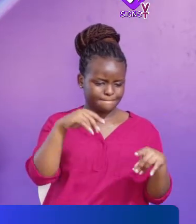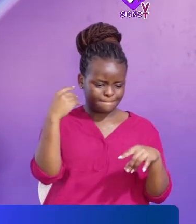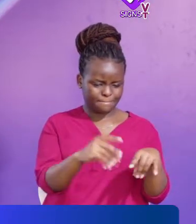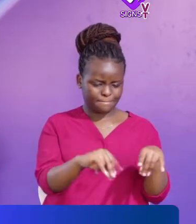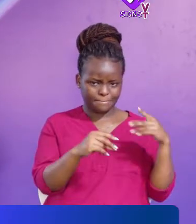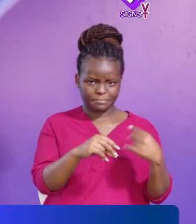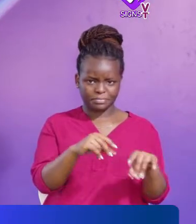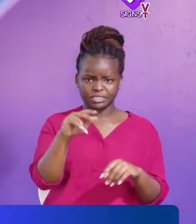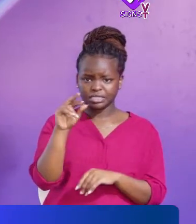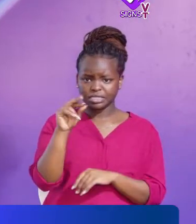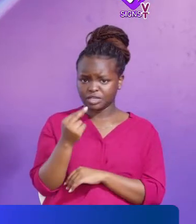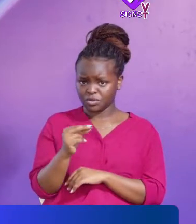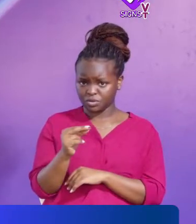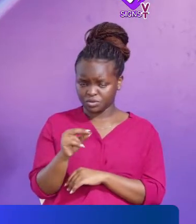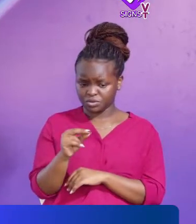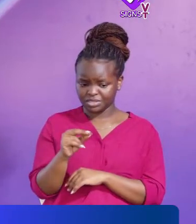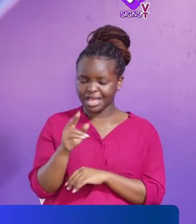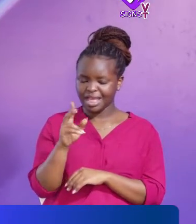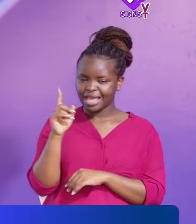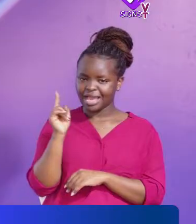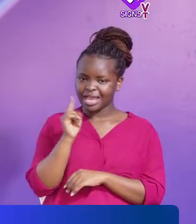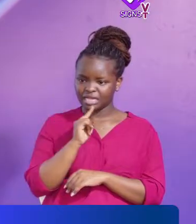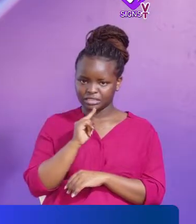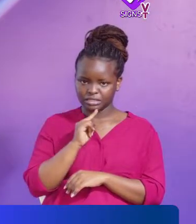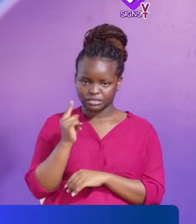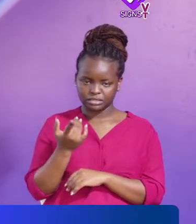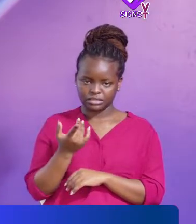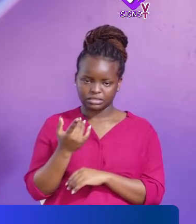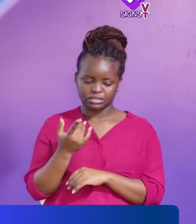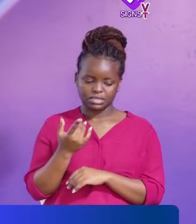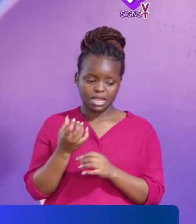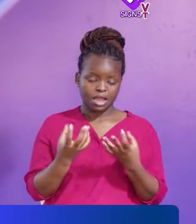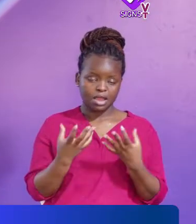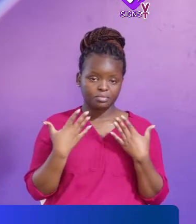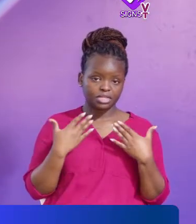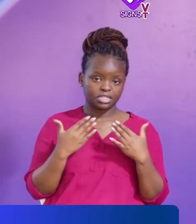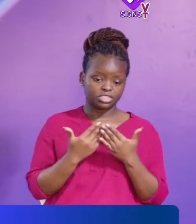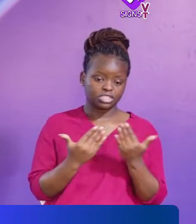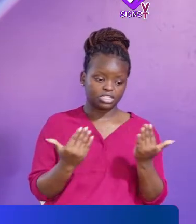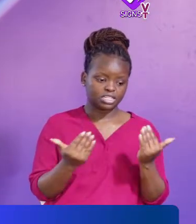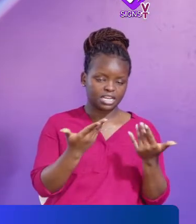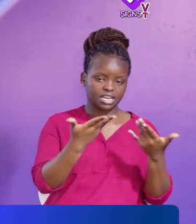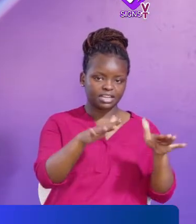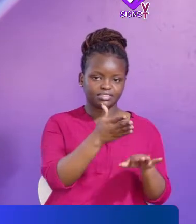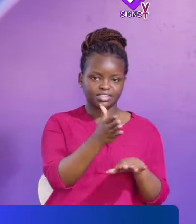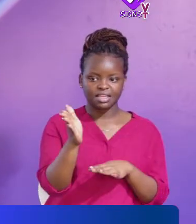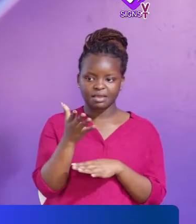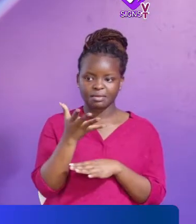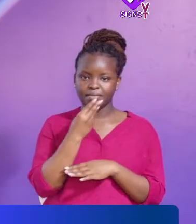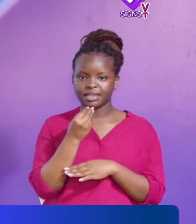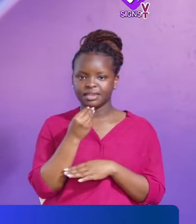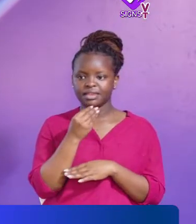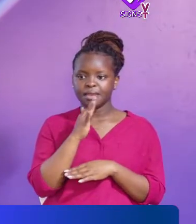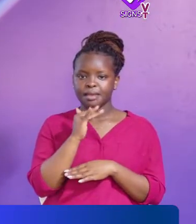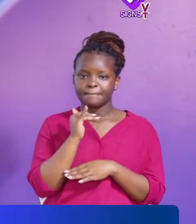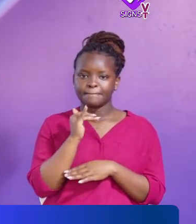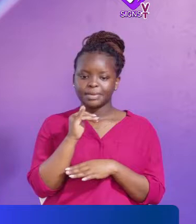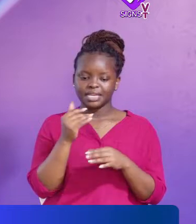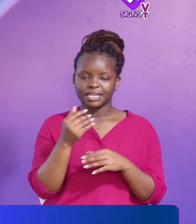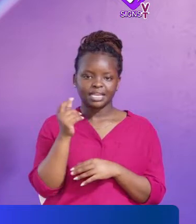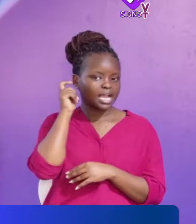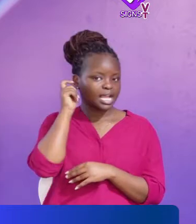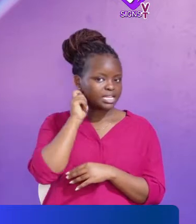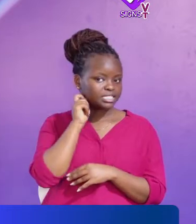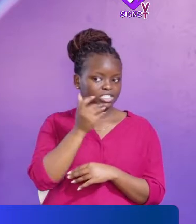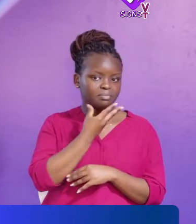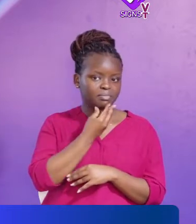thoroughly. Even the women were raped, isn't it? How many children must have been left there with those Kalenjin men? So how many Kalenjins are in Mount